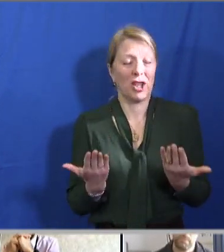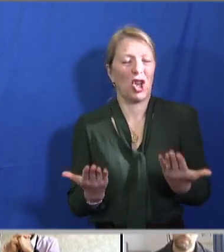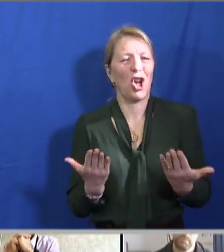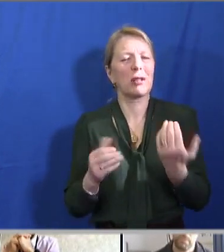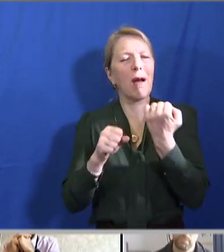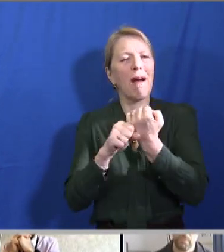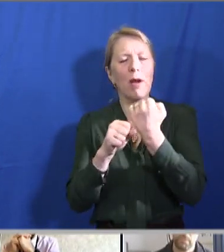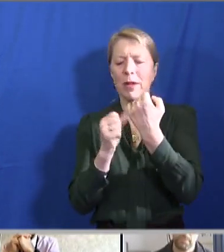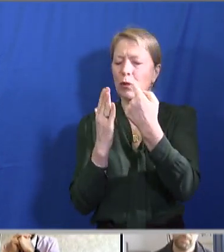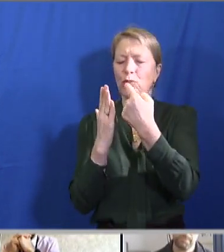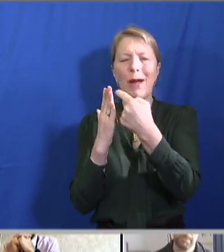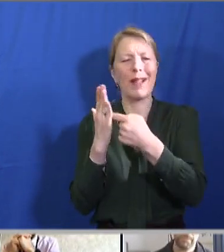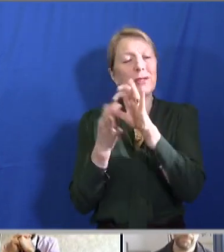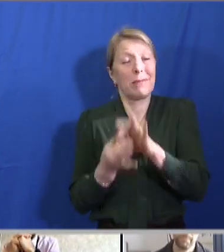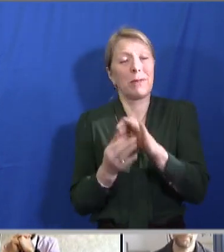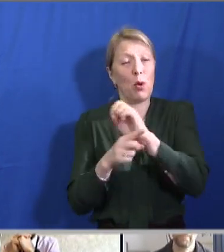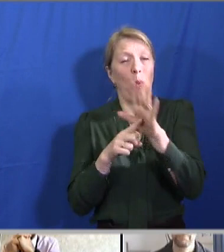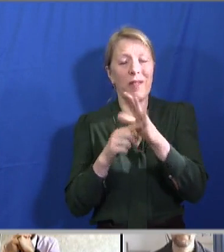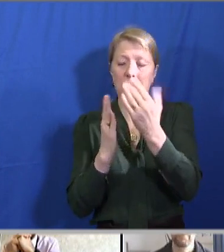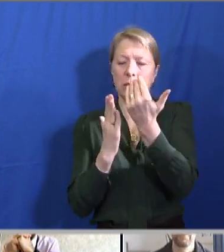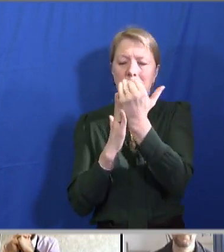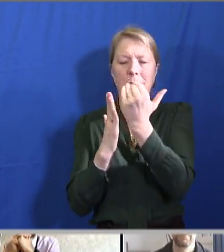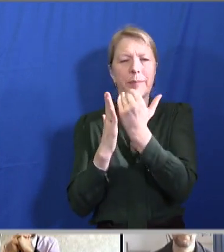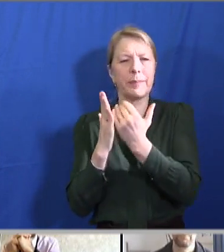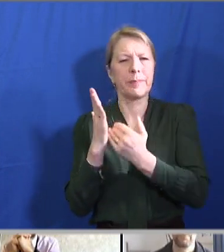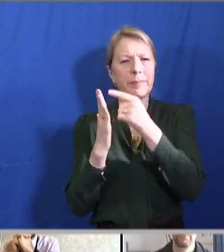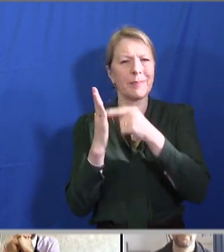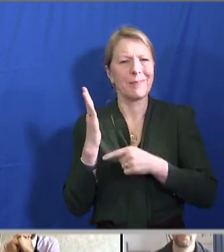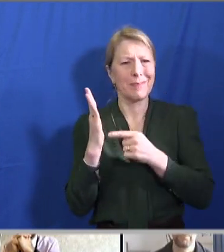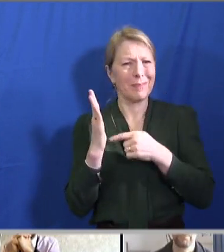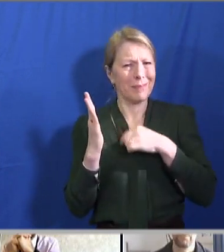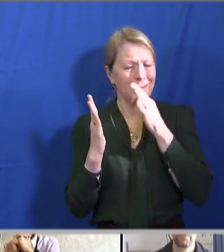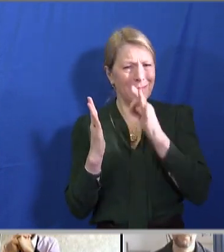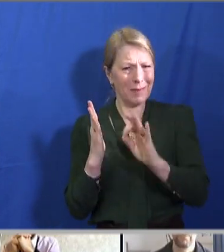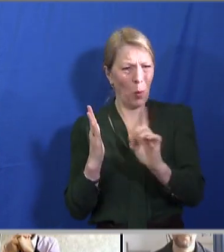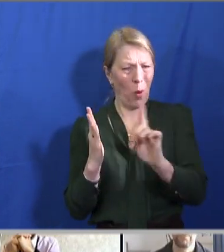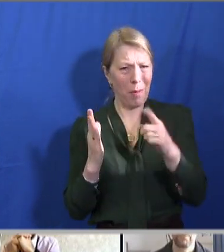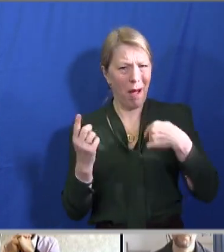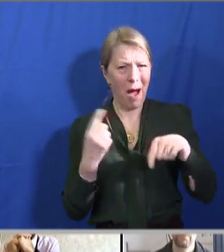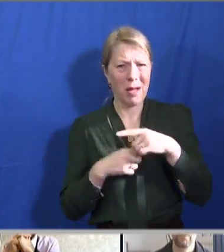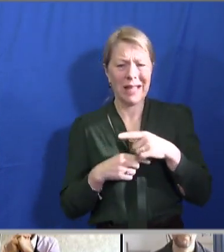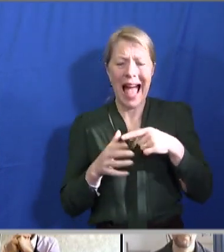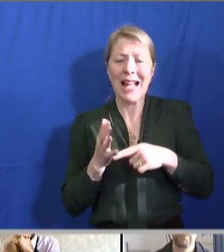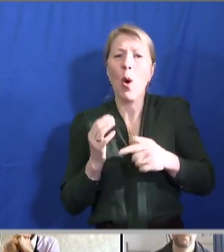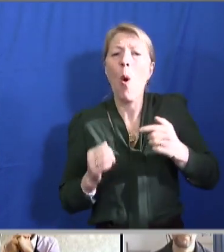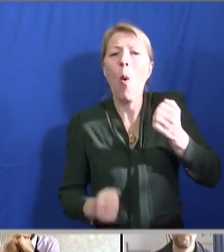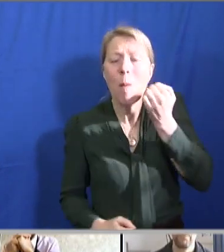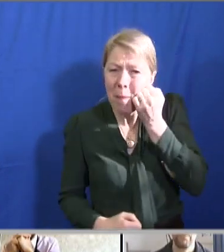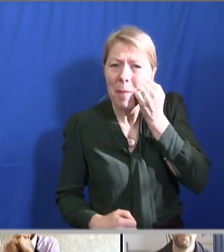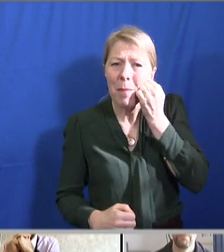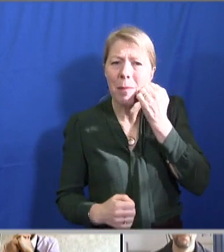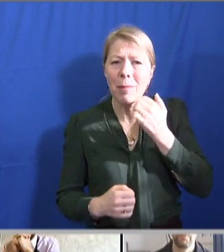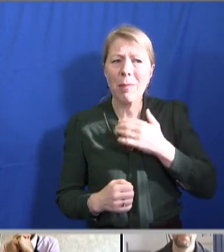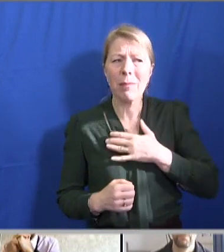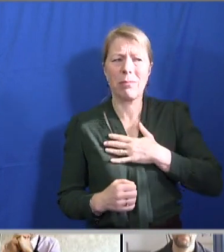to protect what currently are in place to protect people in their own homes and these